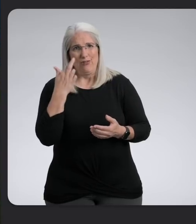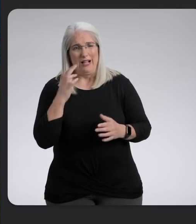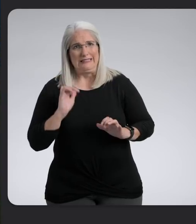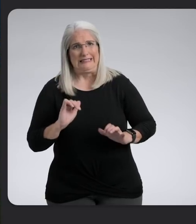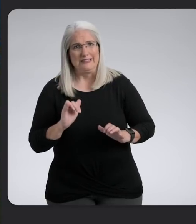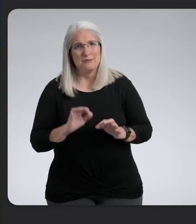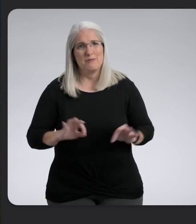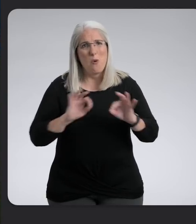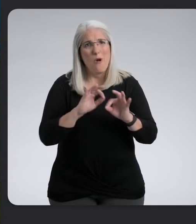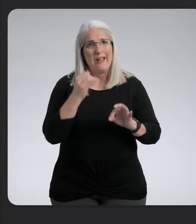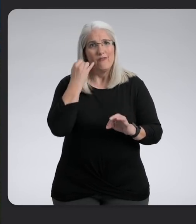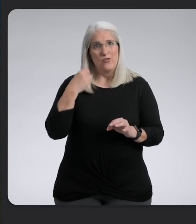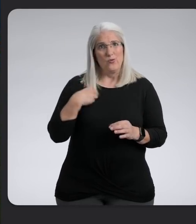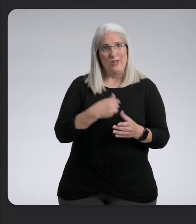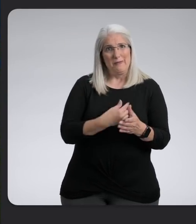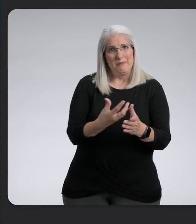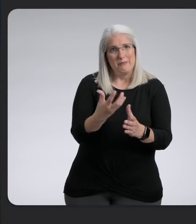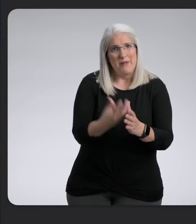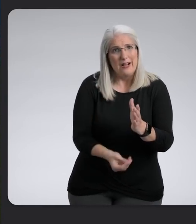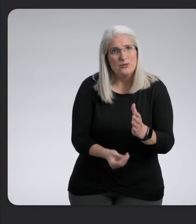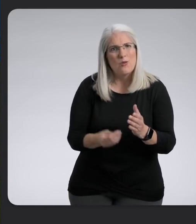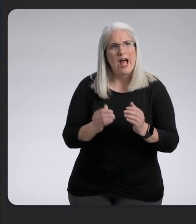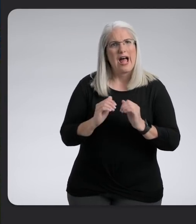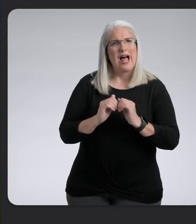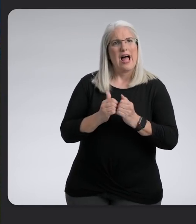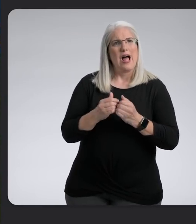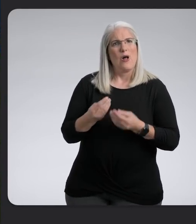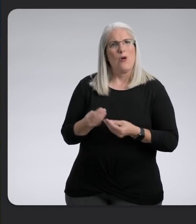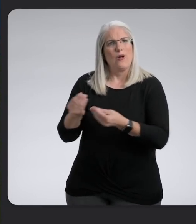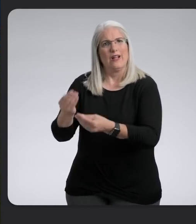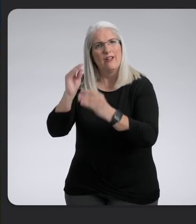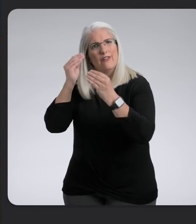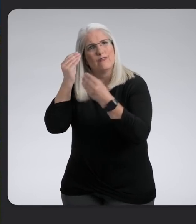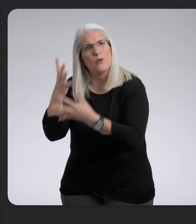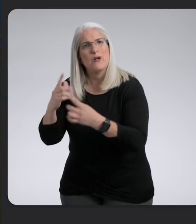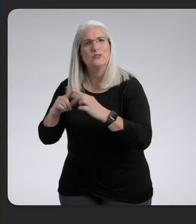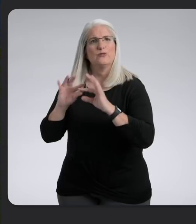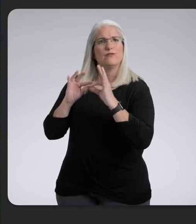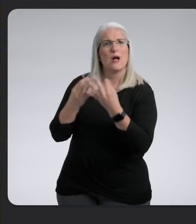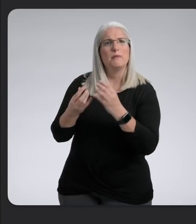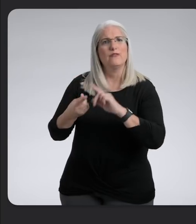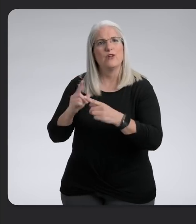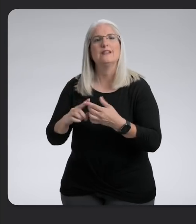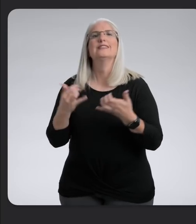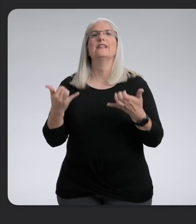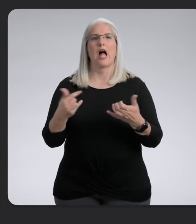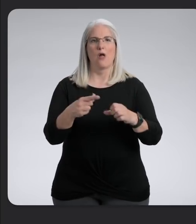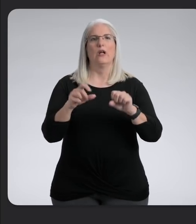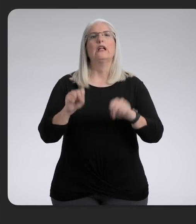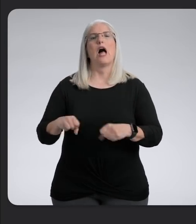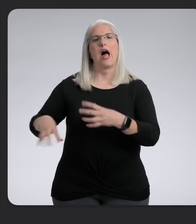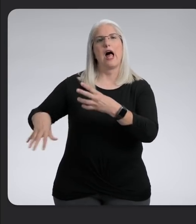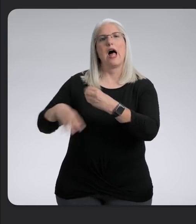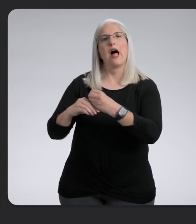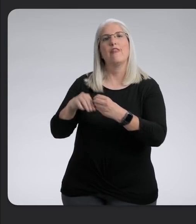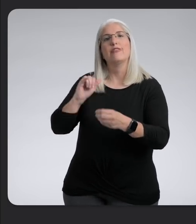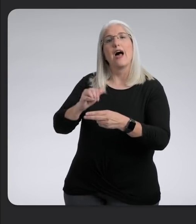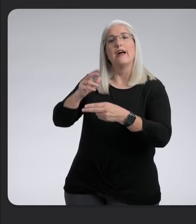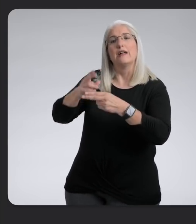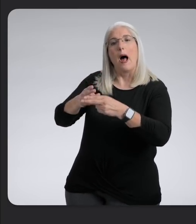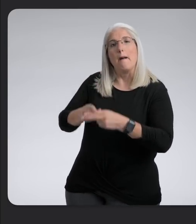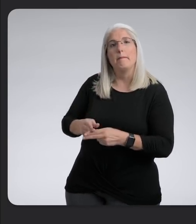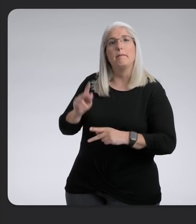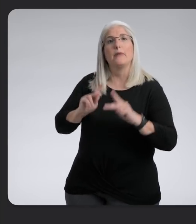can easily pass down information to family members or friends when we pass away. You'll now be able to add people to your account